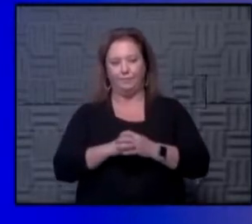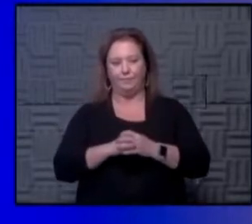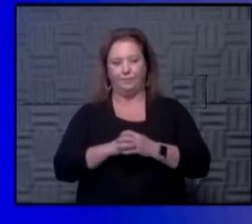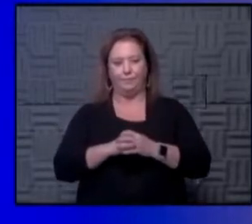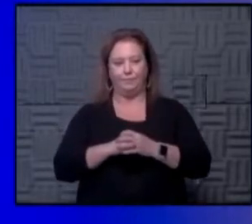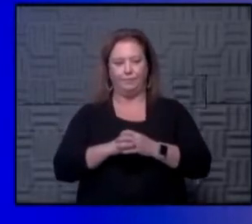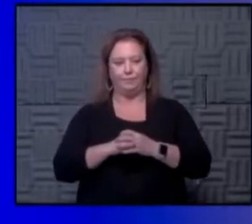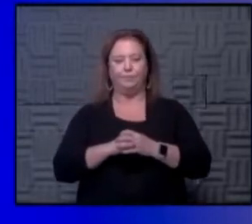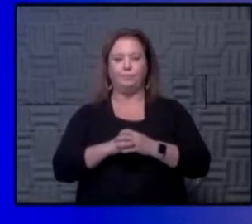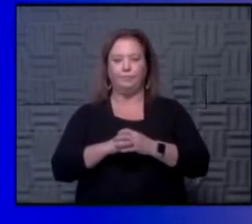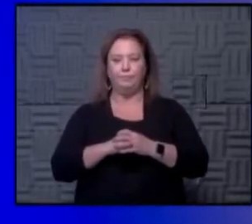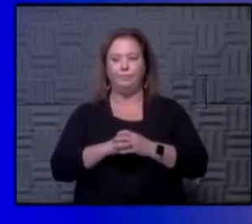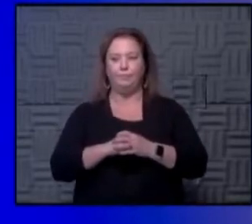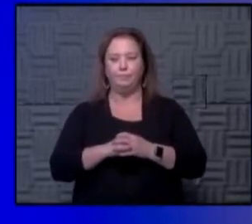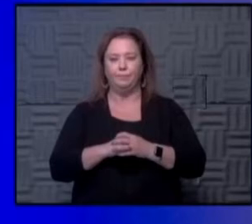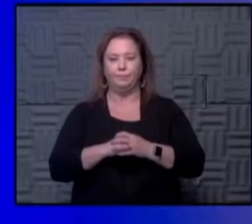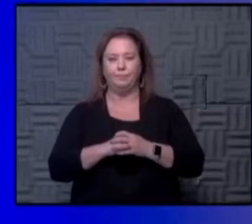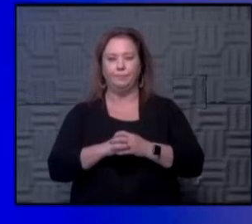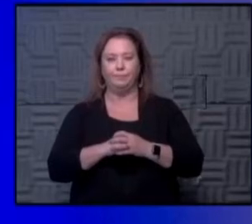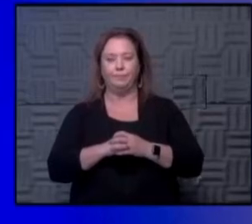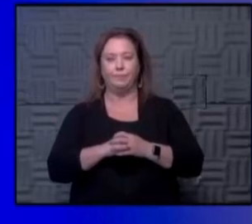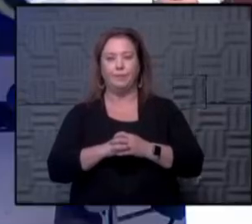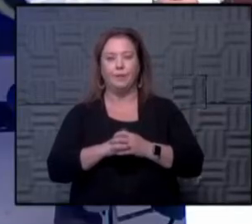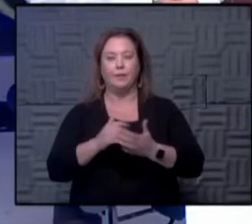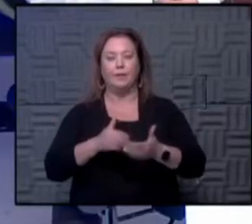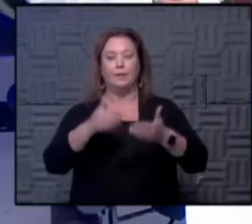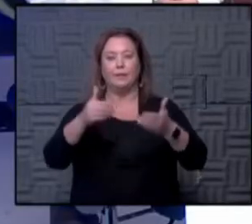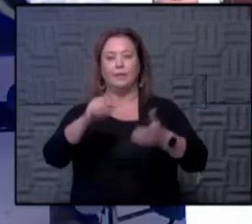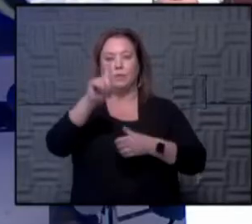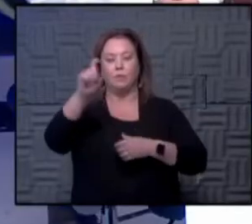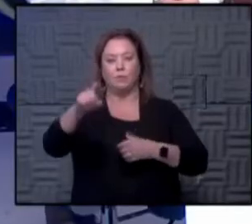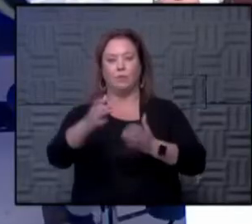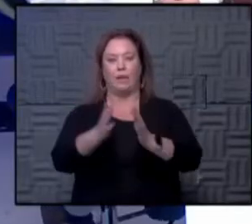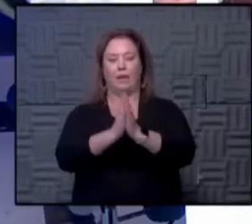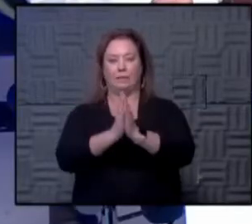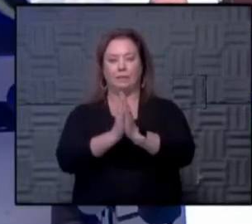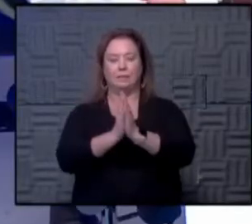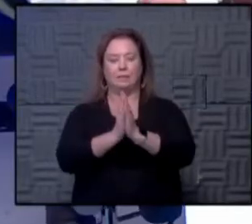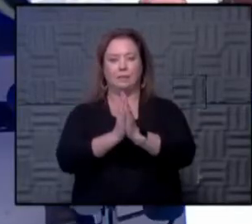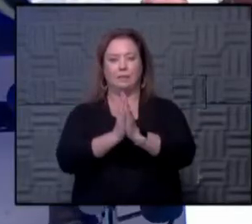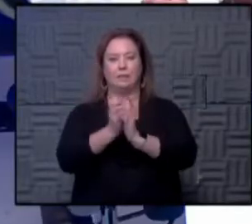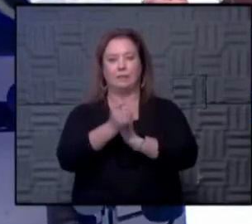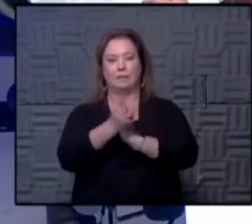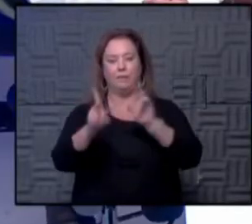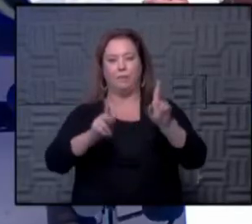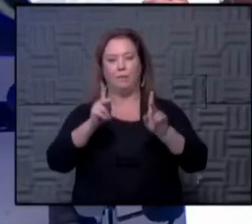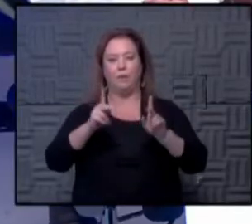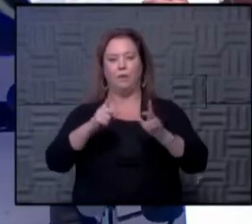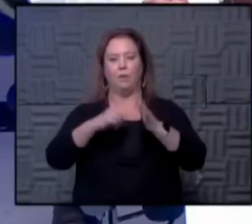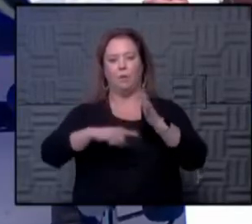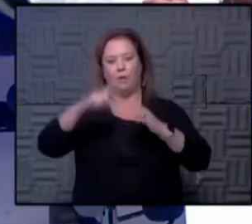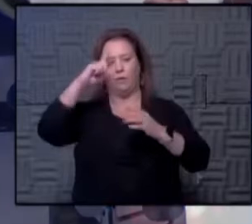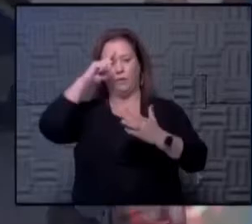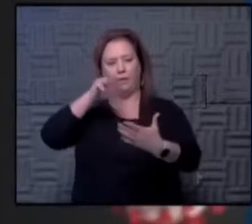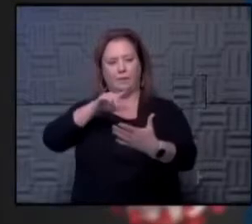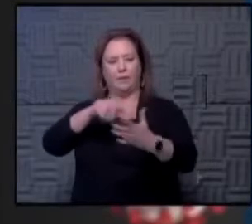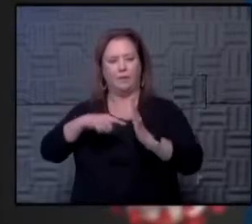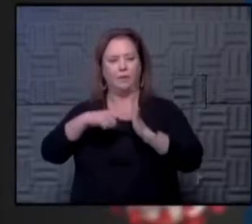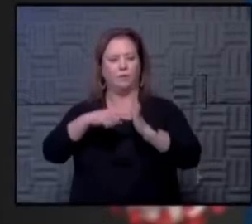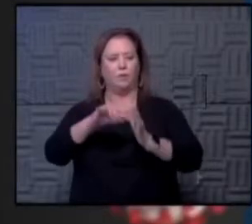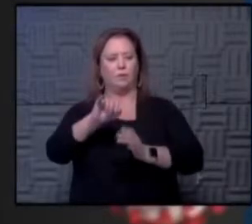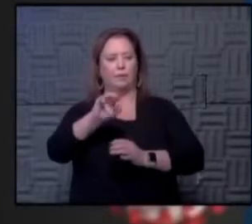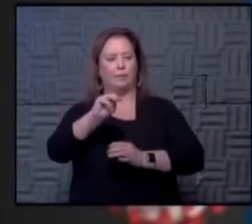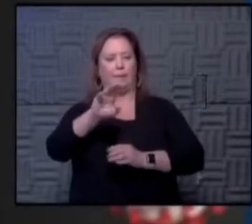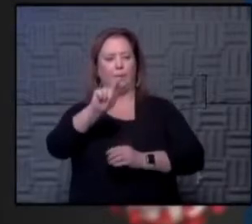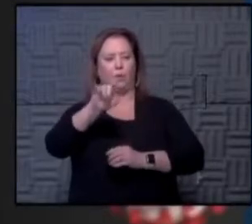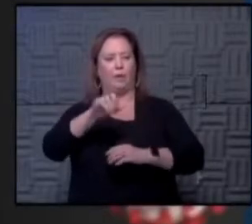the disease is the important thing. This next question is something we got asked by a lot of people. What do you think of the study that shows immunity